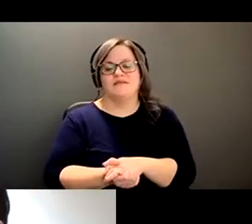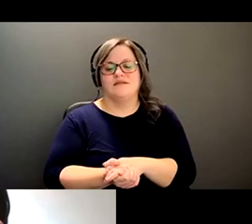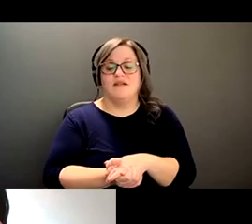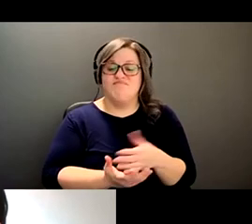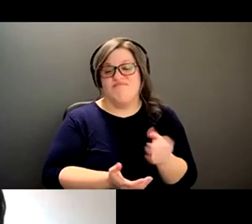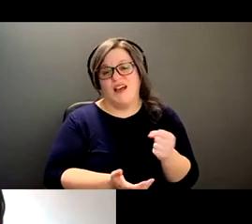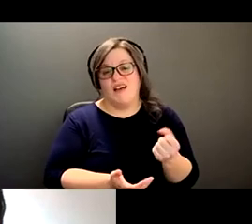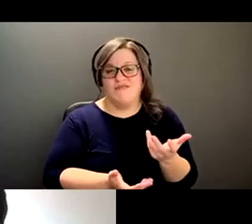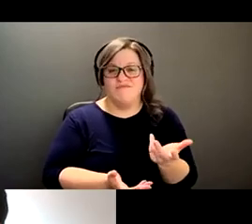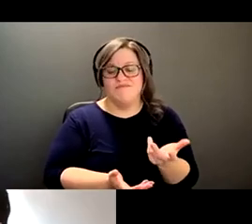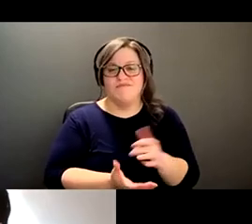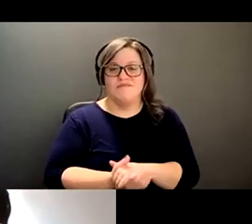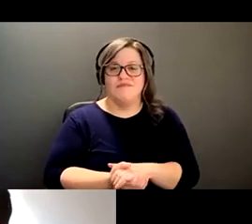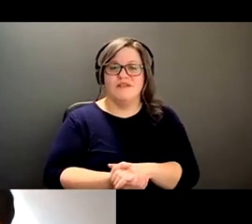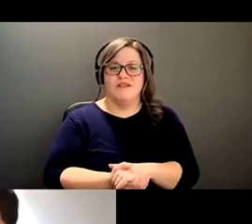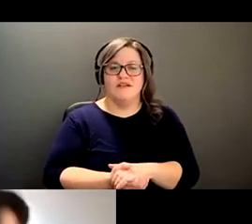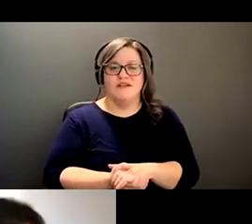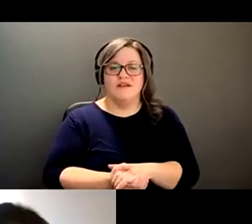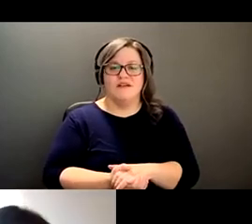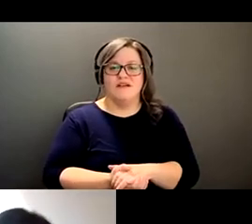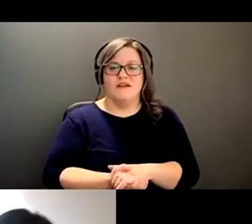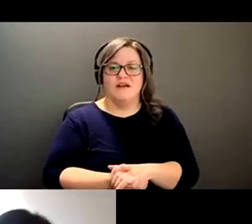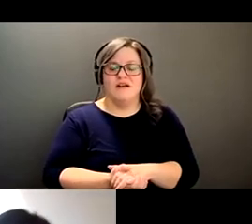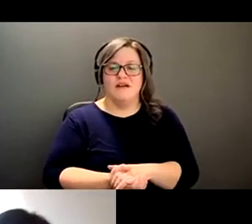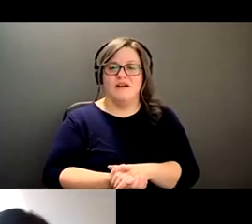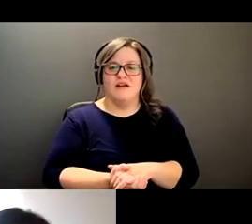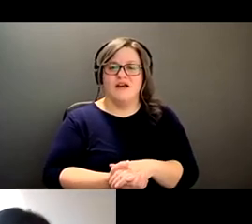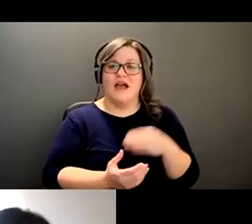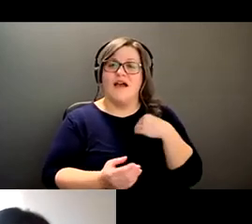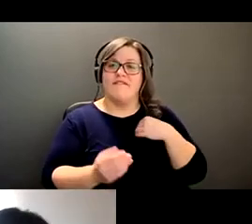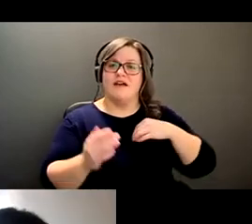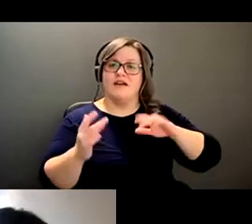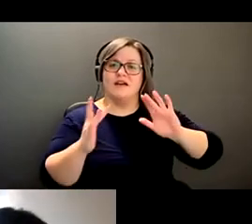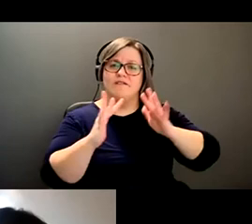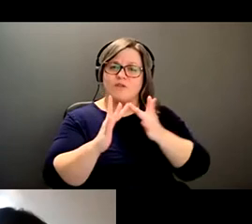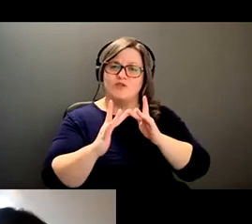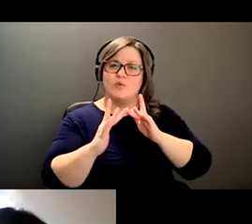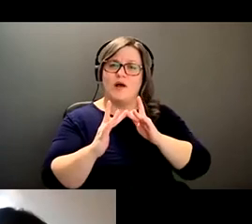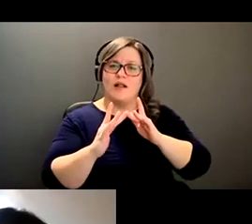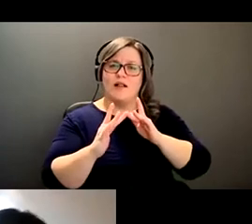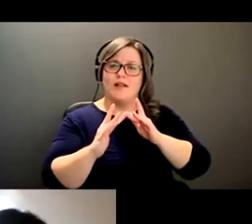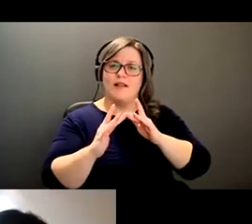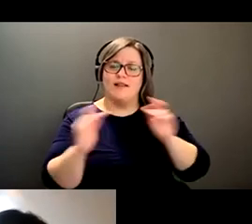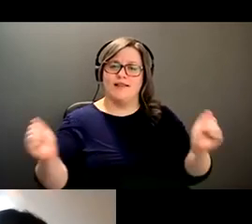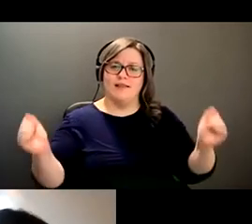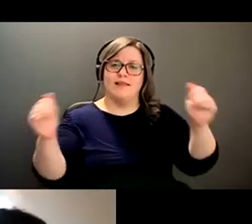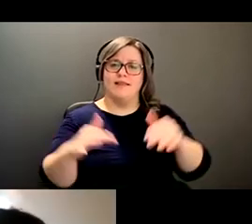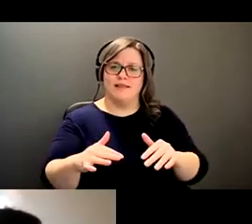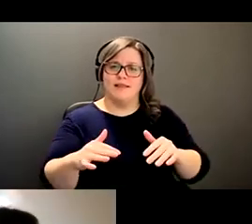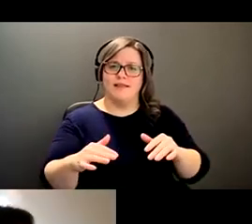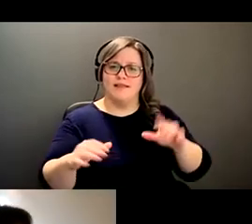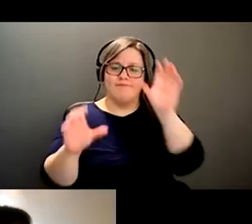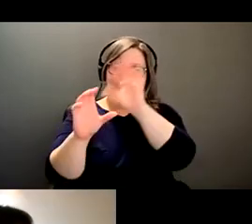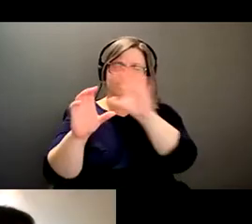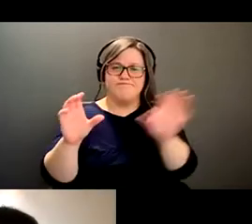and that virtual, or like having it on a website, was it was like a